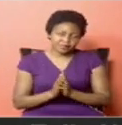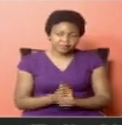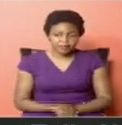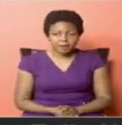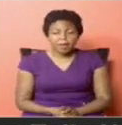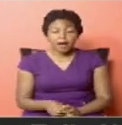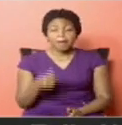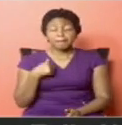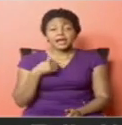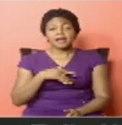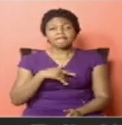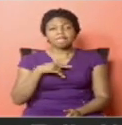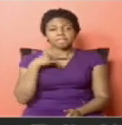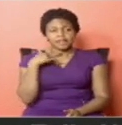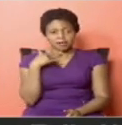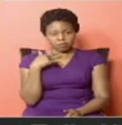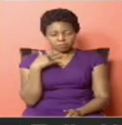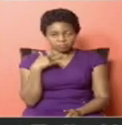I feel greatly